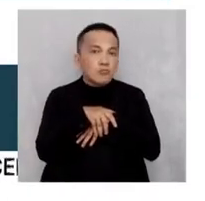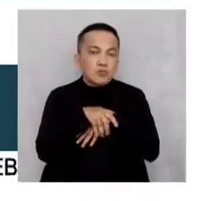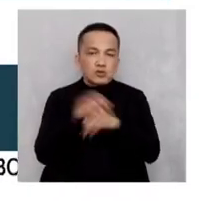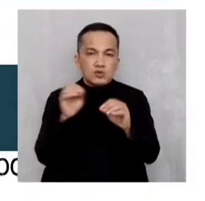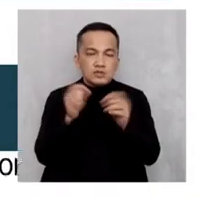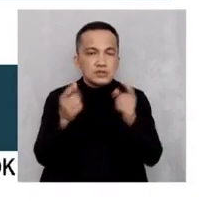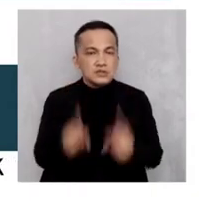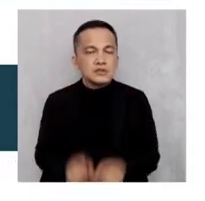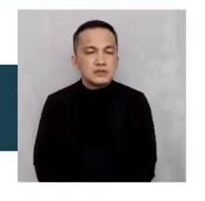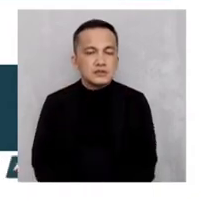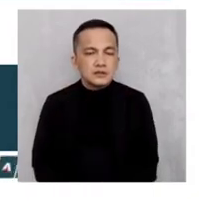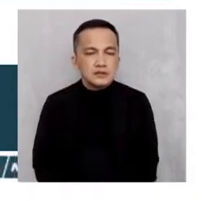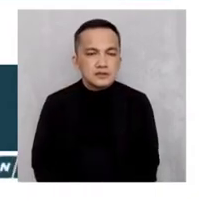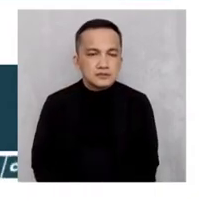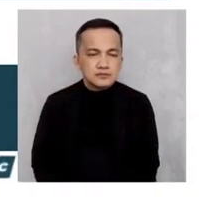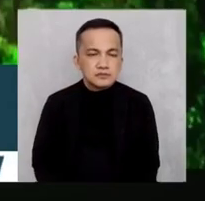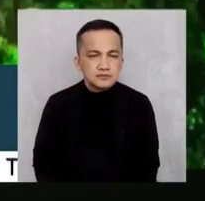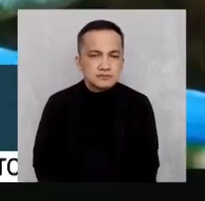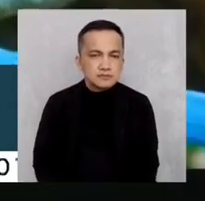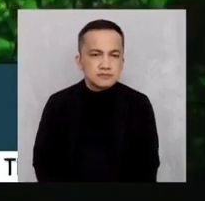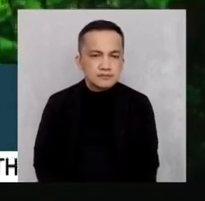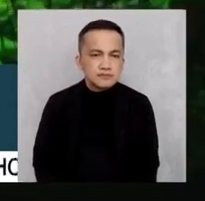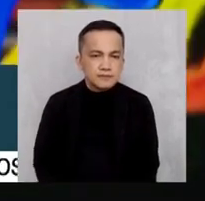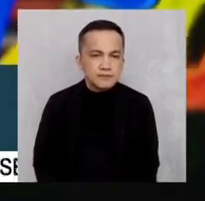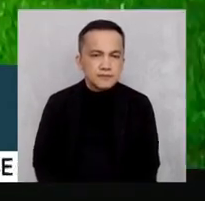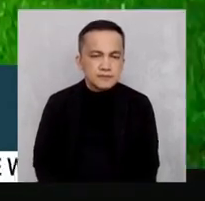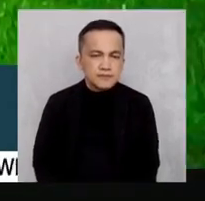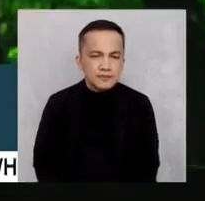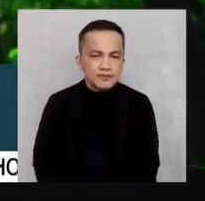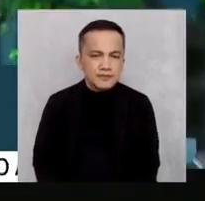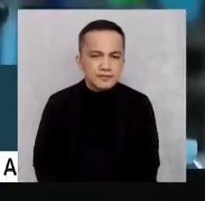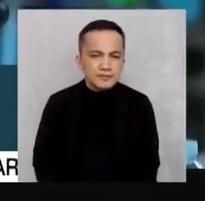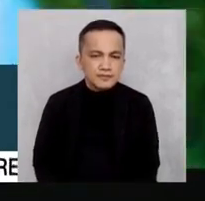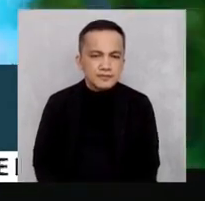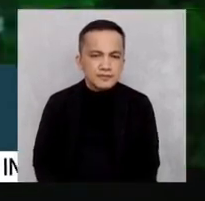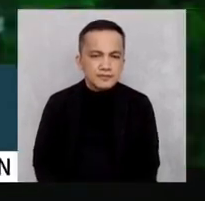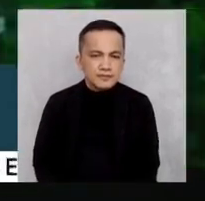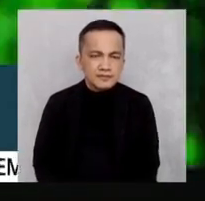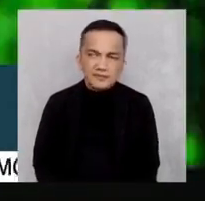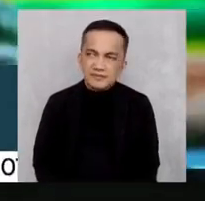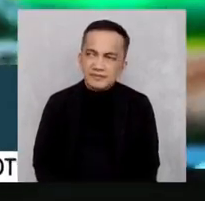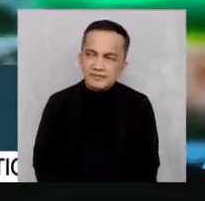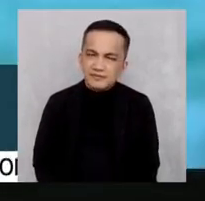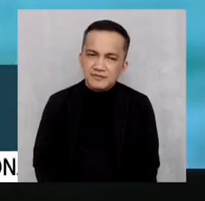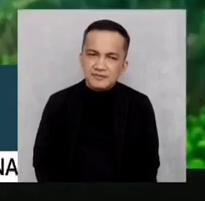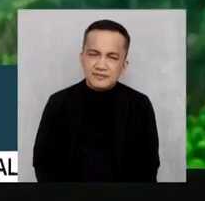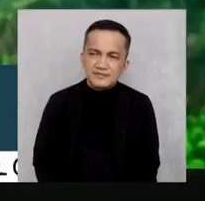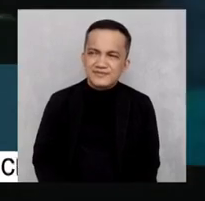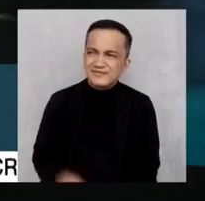at this point, Carmina, it's all it's just Marites.